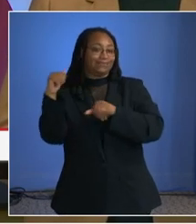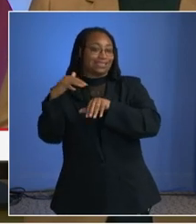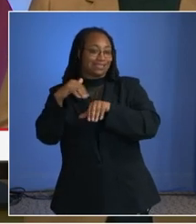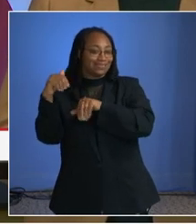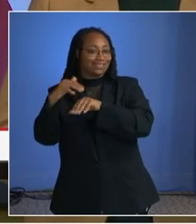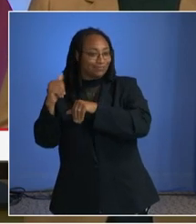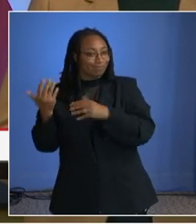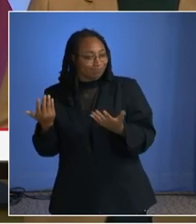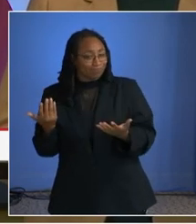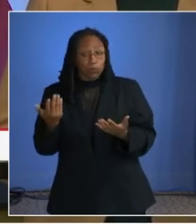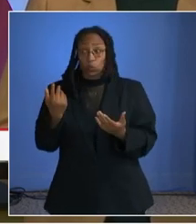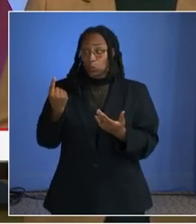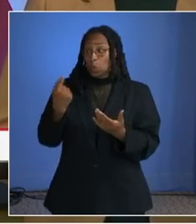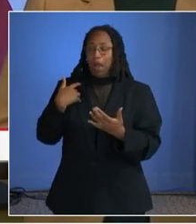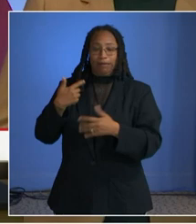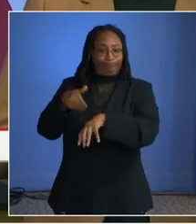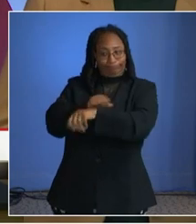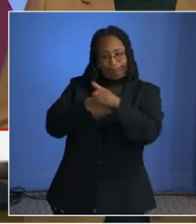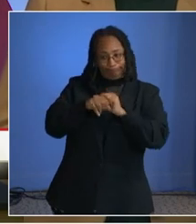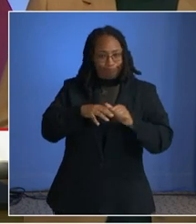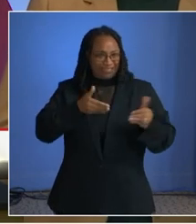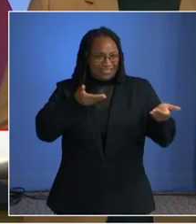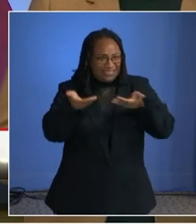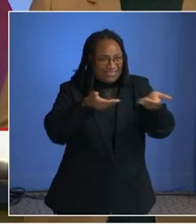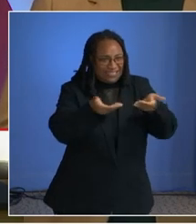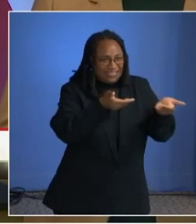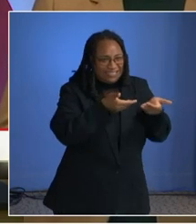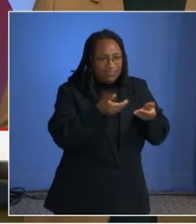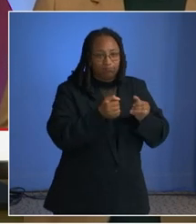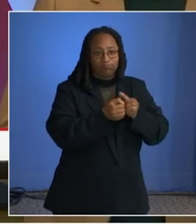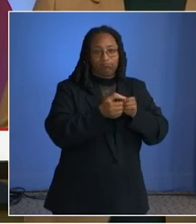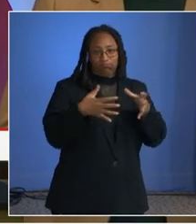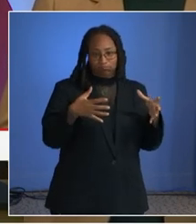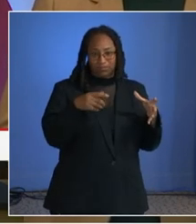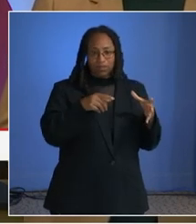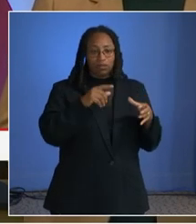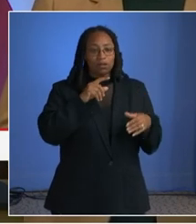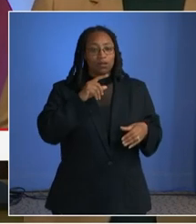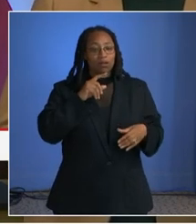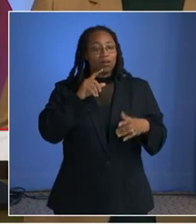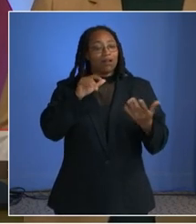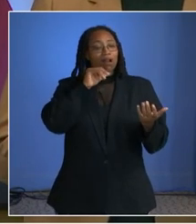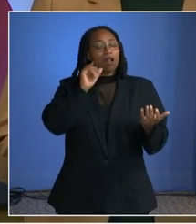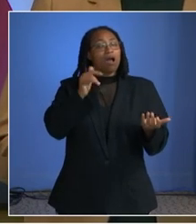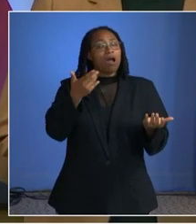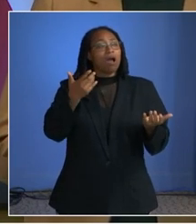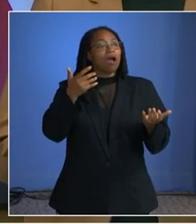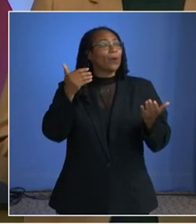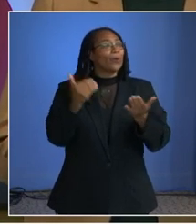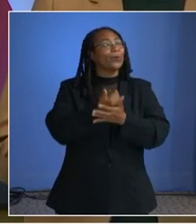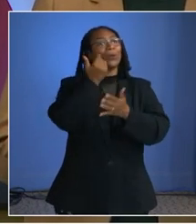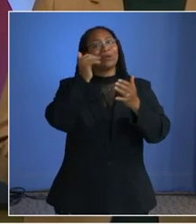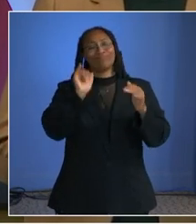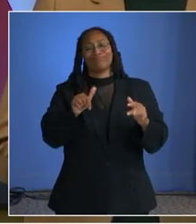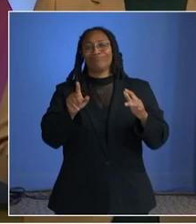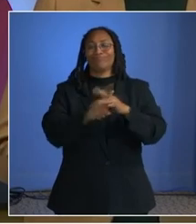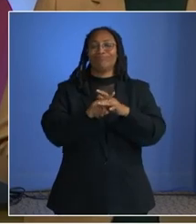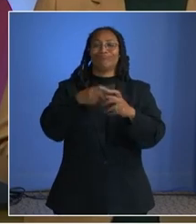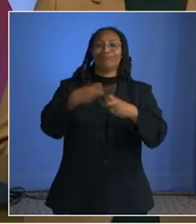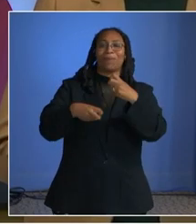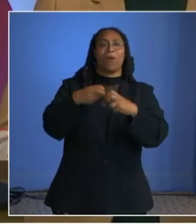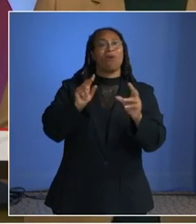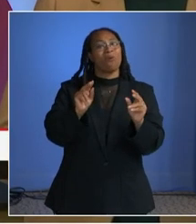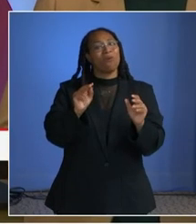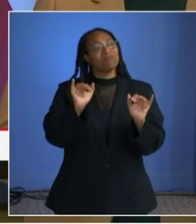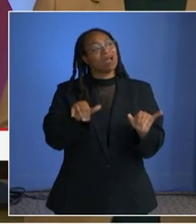other side has struggled. That's not new. That's really over the past, really since COVID, they've had a lot of strain put